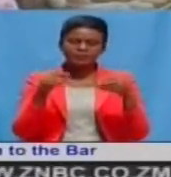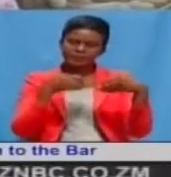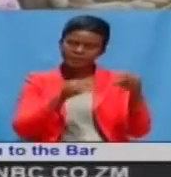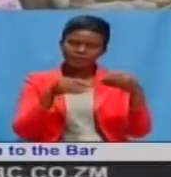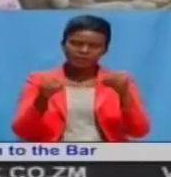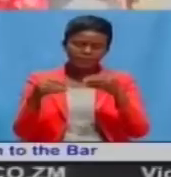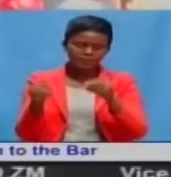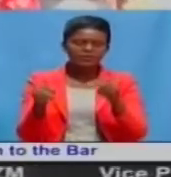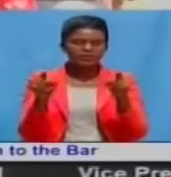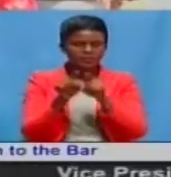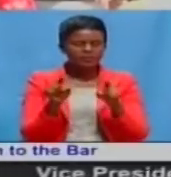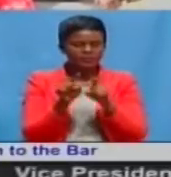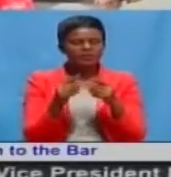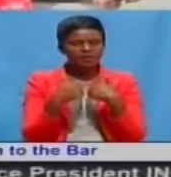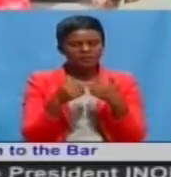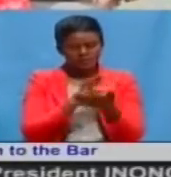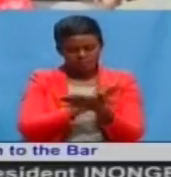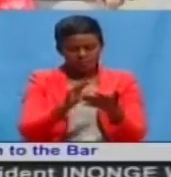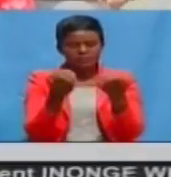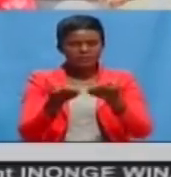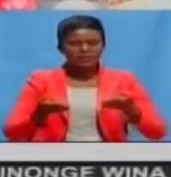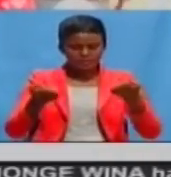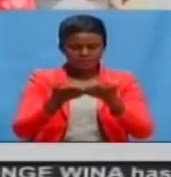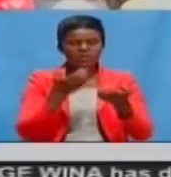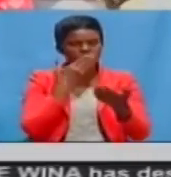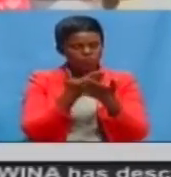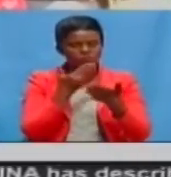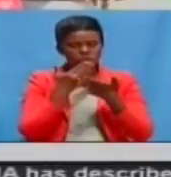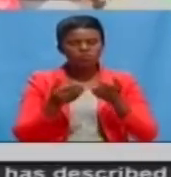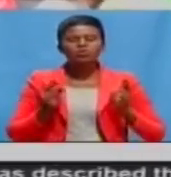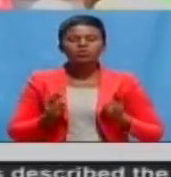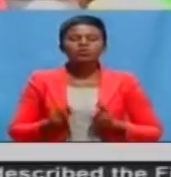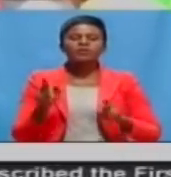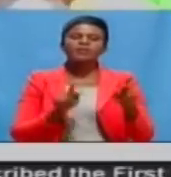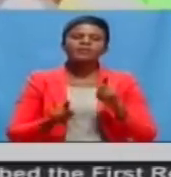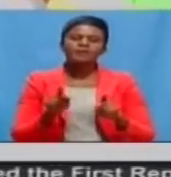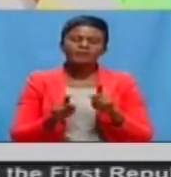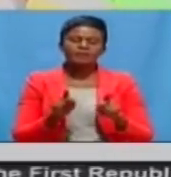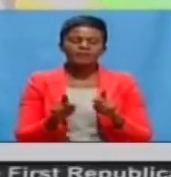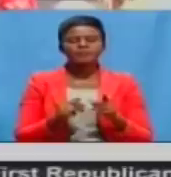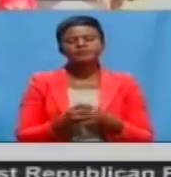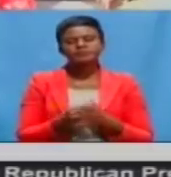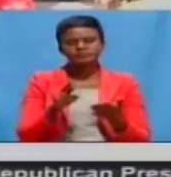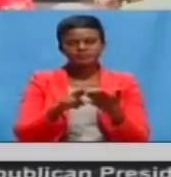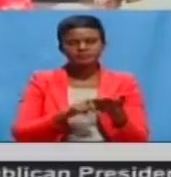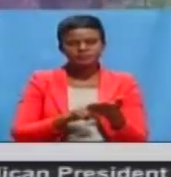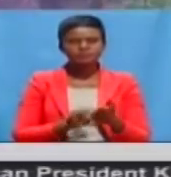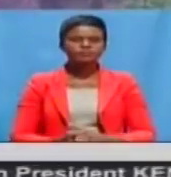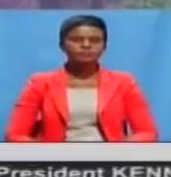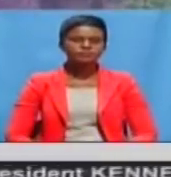a decent and dignified environment which is conducive for human habitation. For ZNBC, I'm Lakson Makodza.